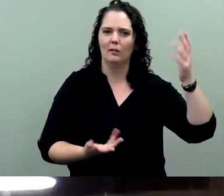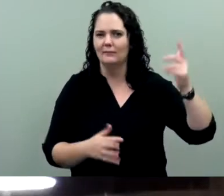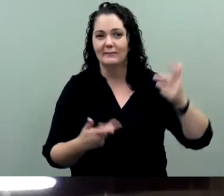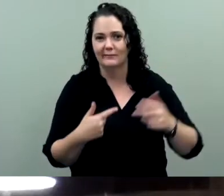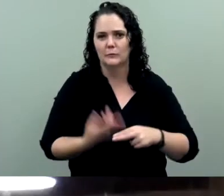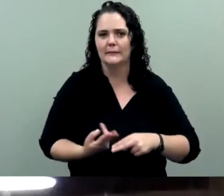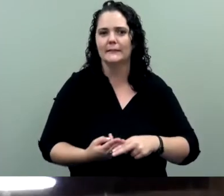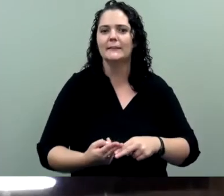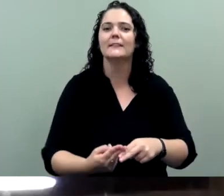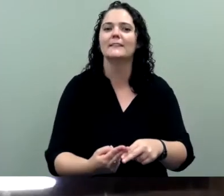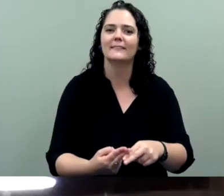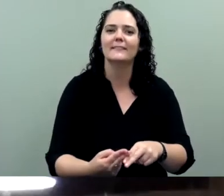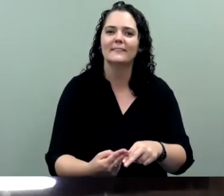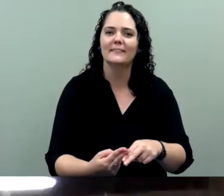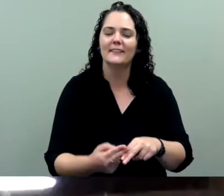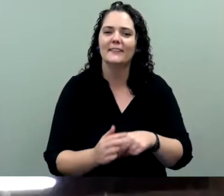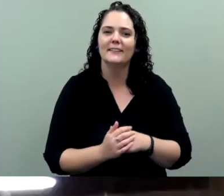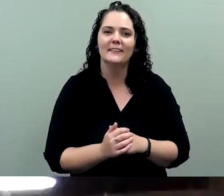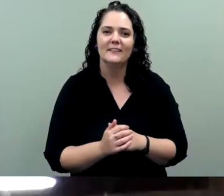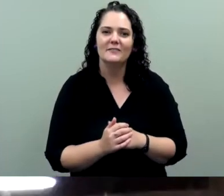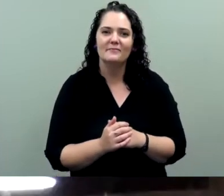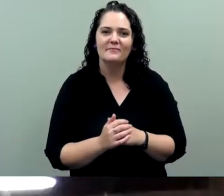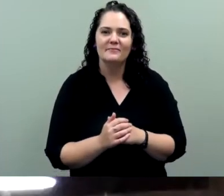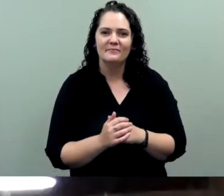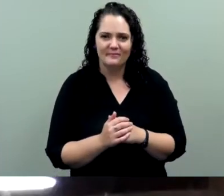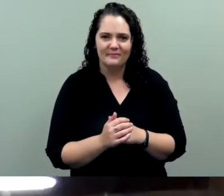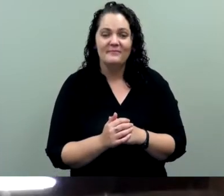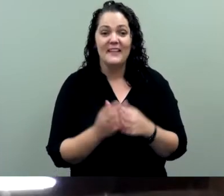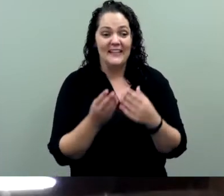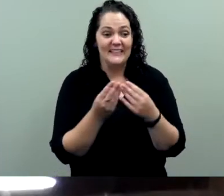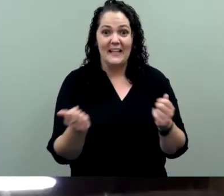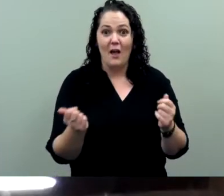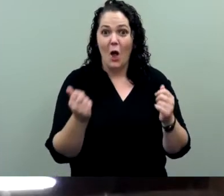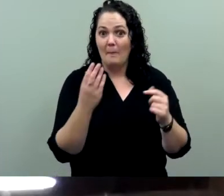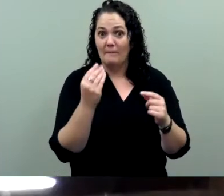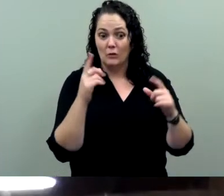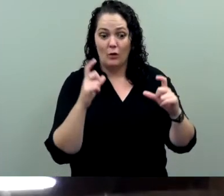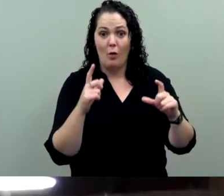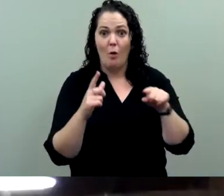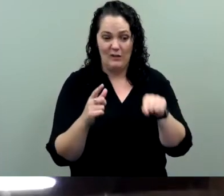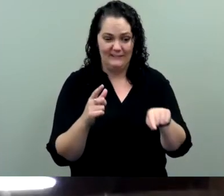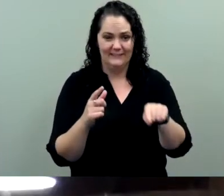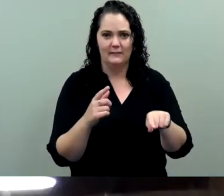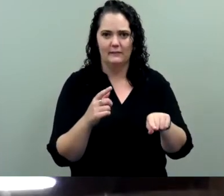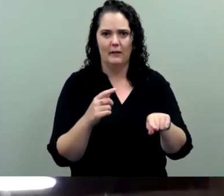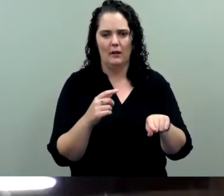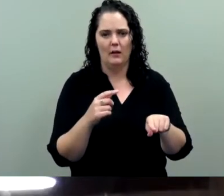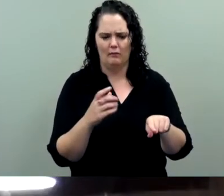make drawings that carry the tendencies of working from life, even though they're all made from photographs. And there are people who work from